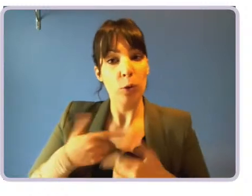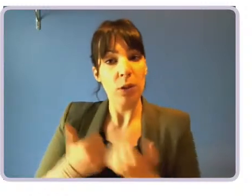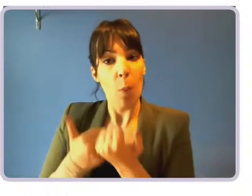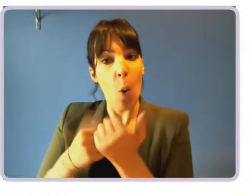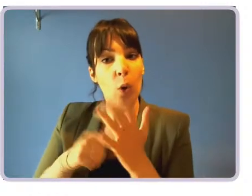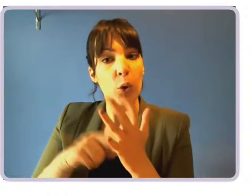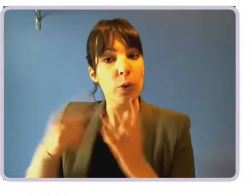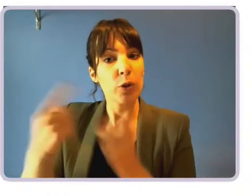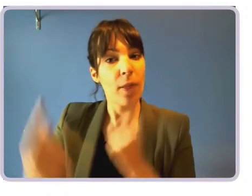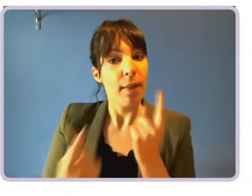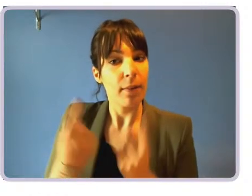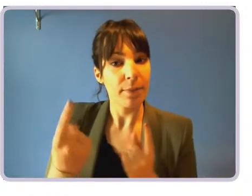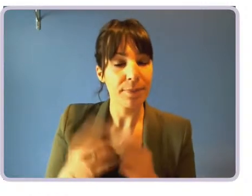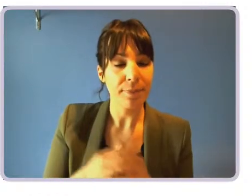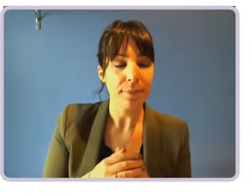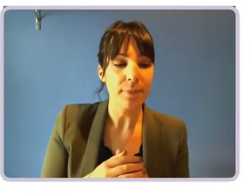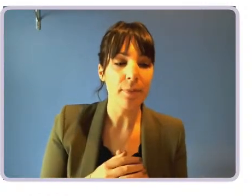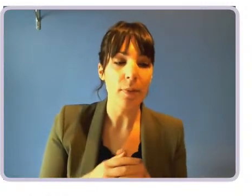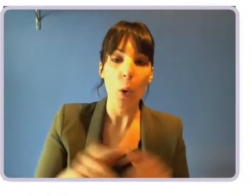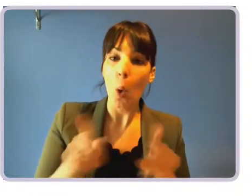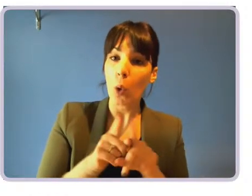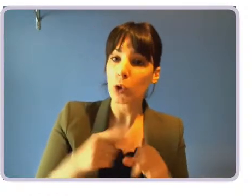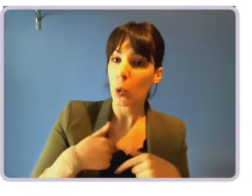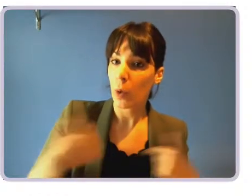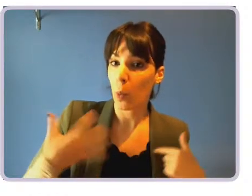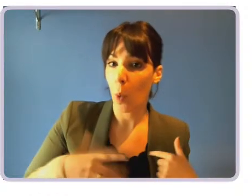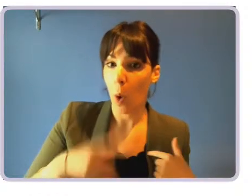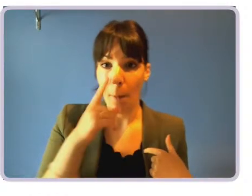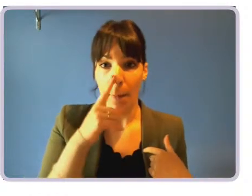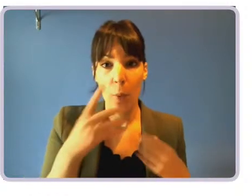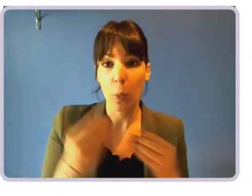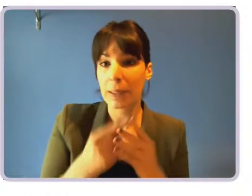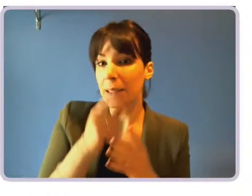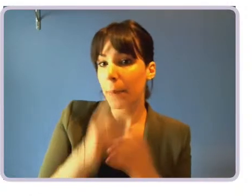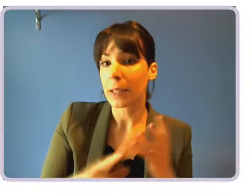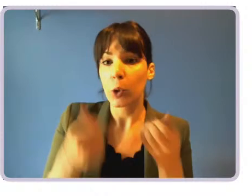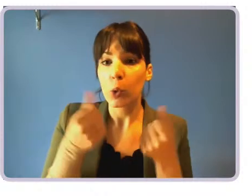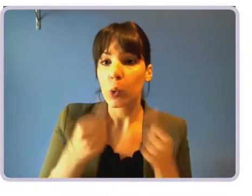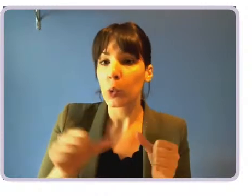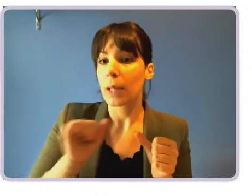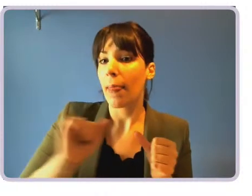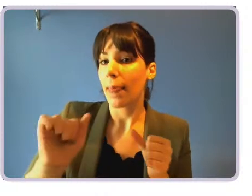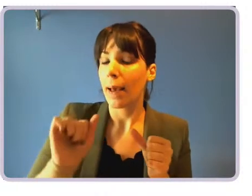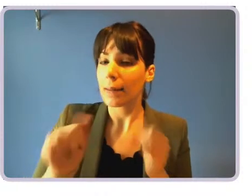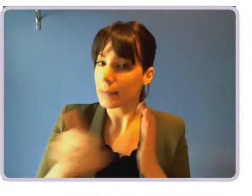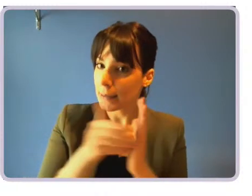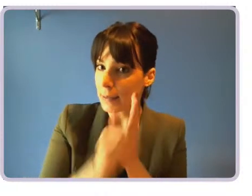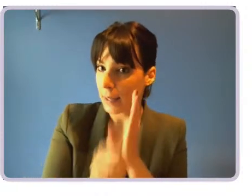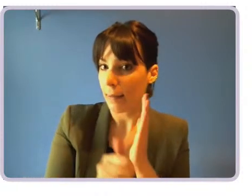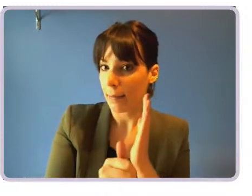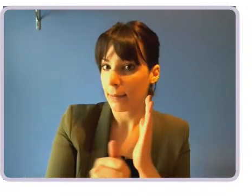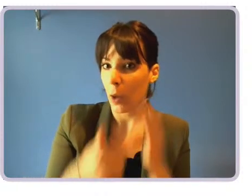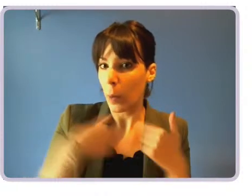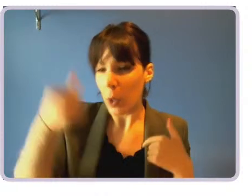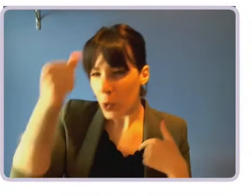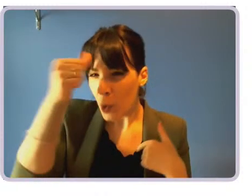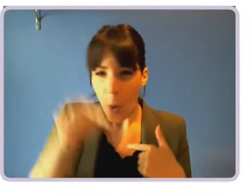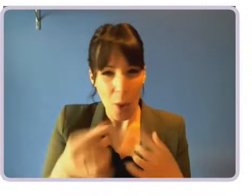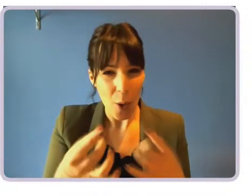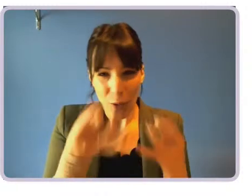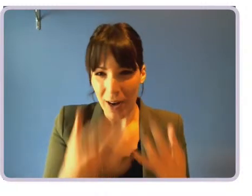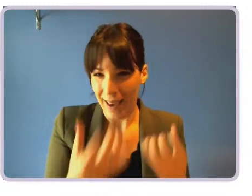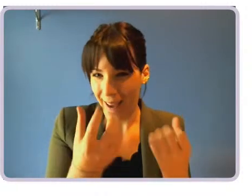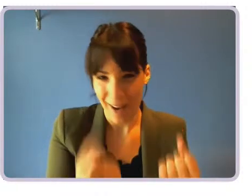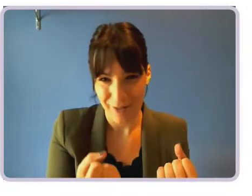with disability to use the skill we know they have tenfold, and that is their skills as advocates.